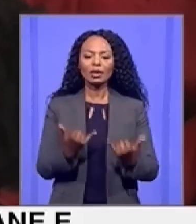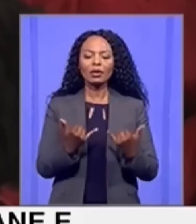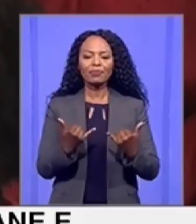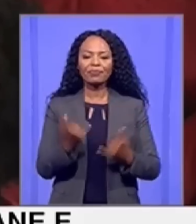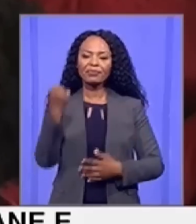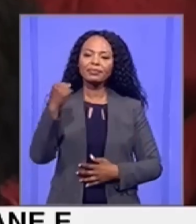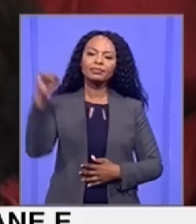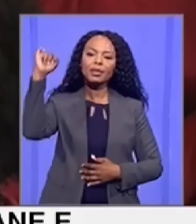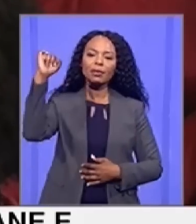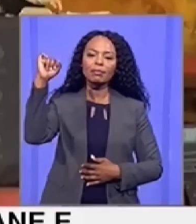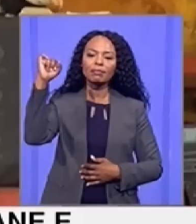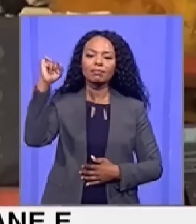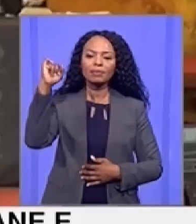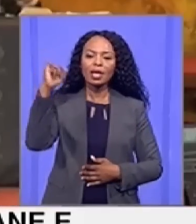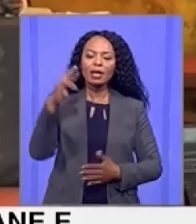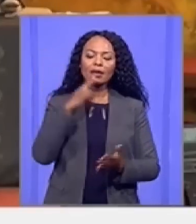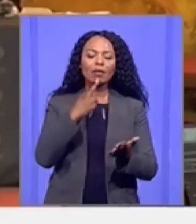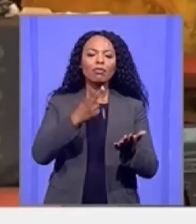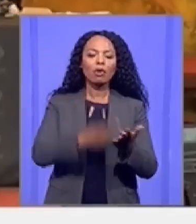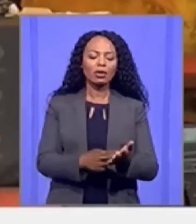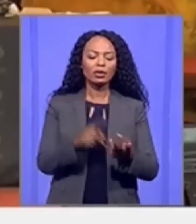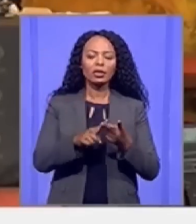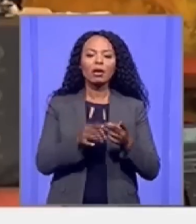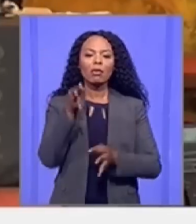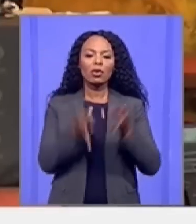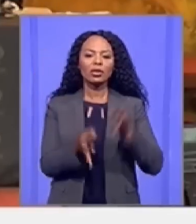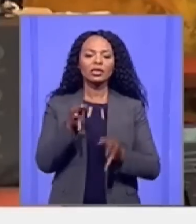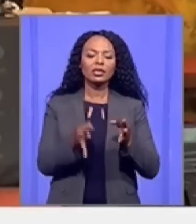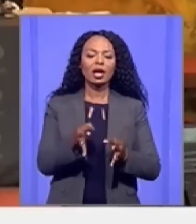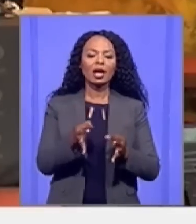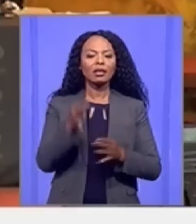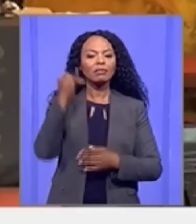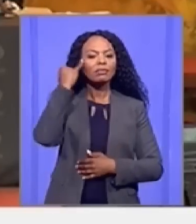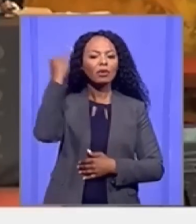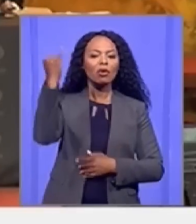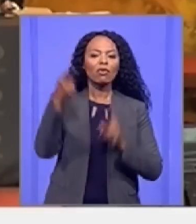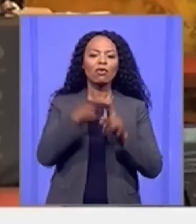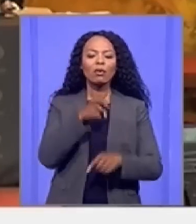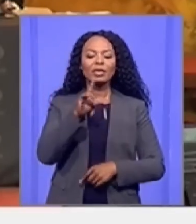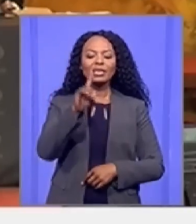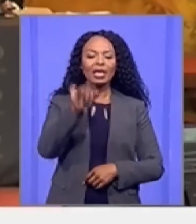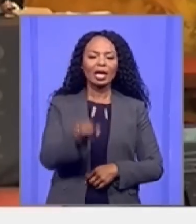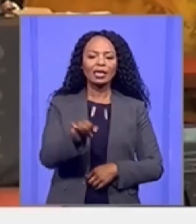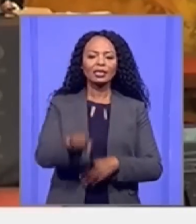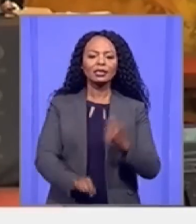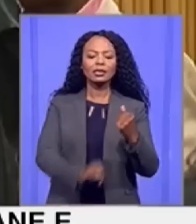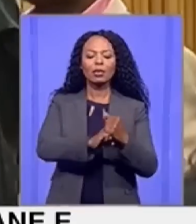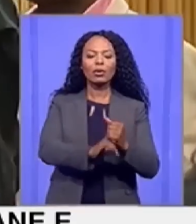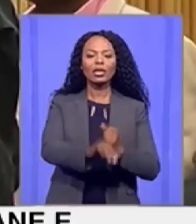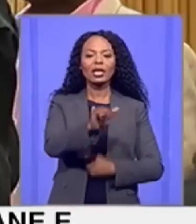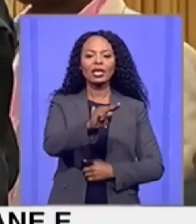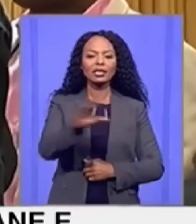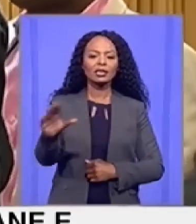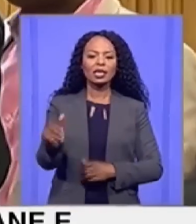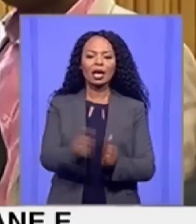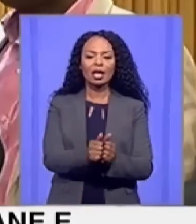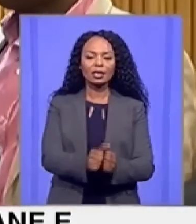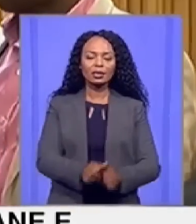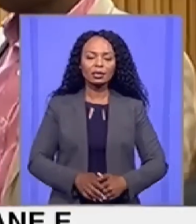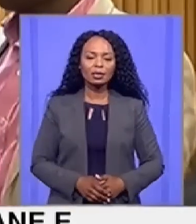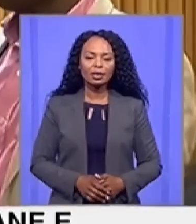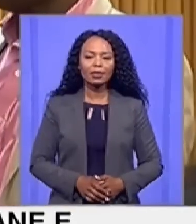reject the report and we reject the political witch hunt initiated by the DA and supported by the ANC alliance. Ka ho le